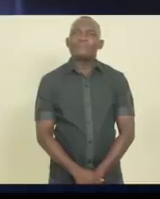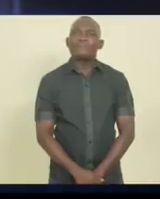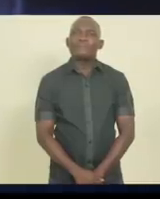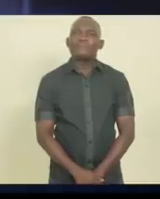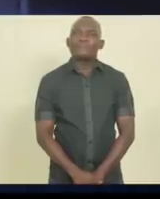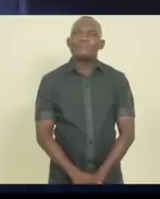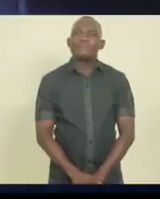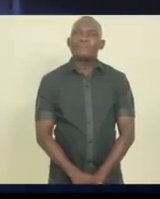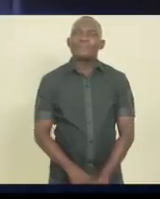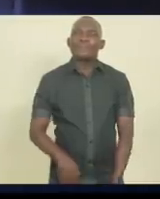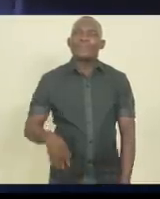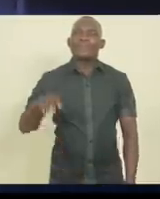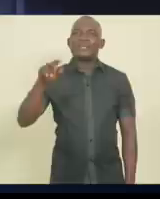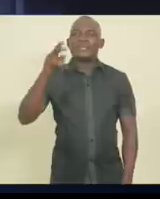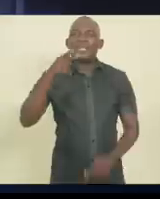Thank you.